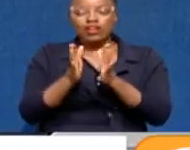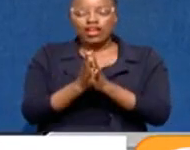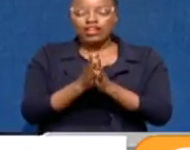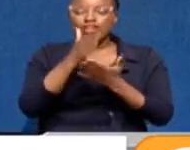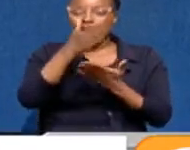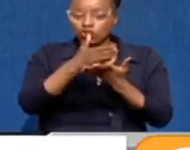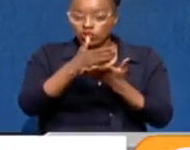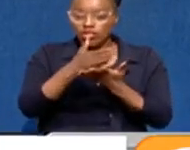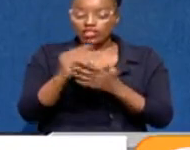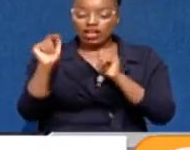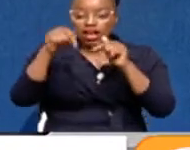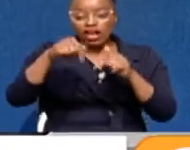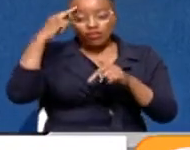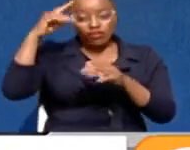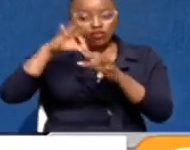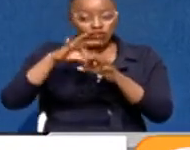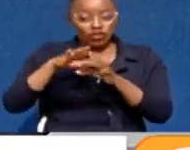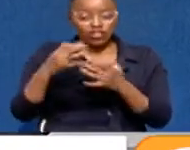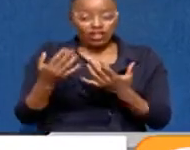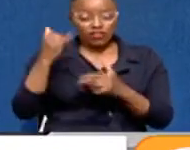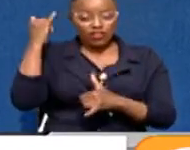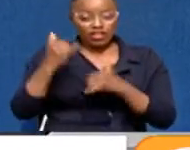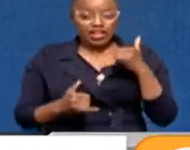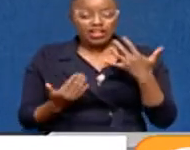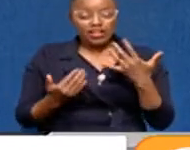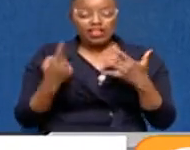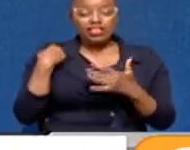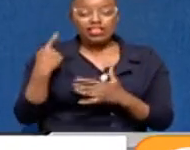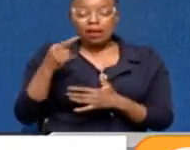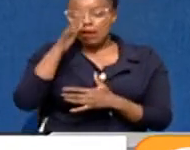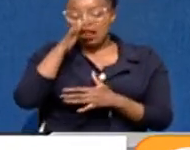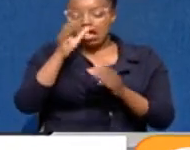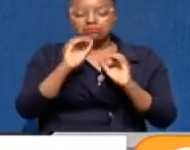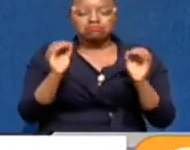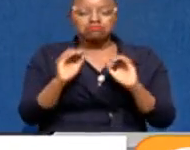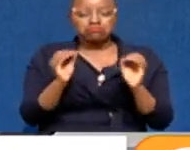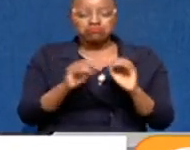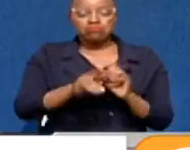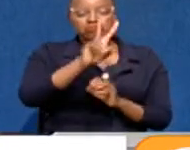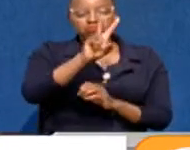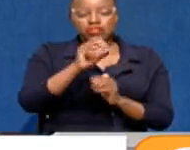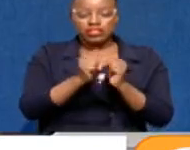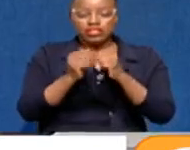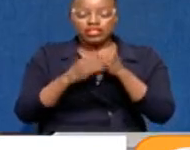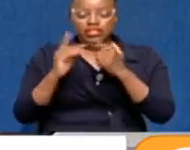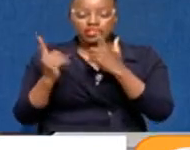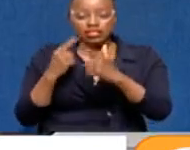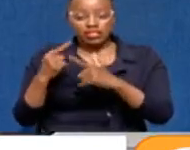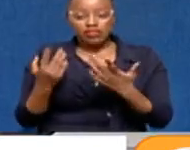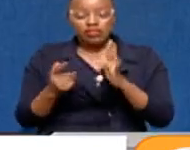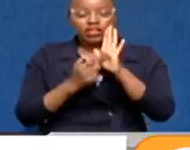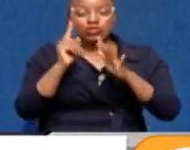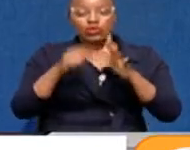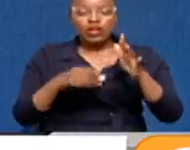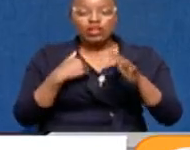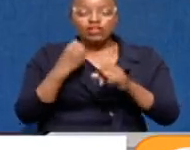and actually turn up to vote. Finally, numbers do not lie. The 2019 census report indicates